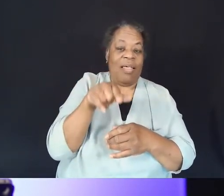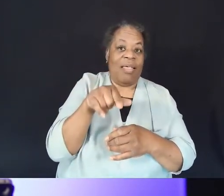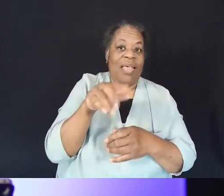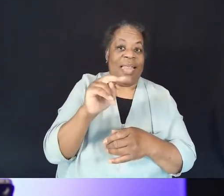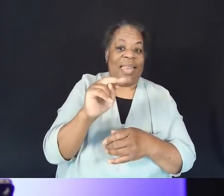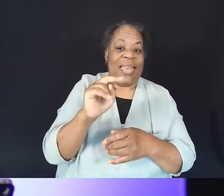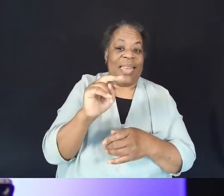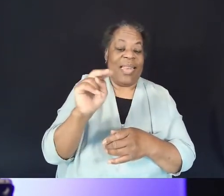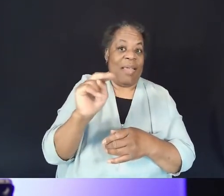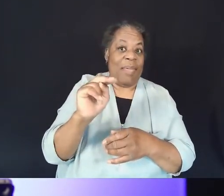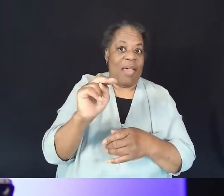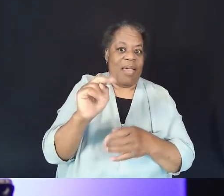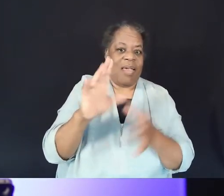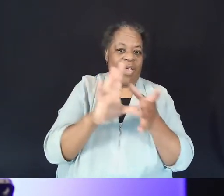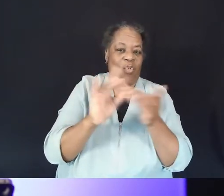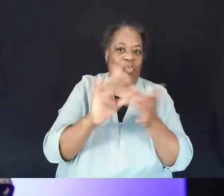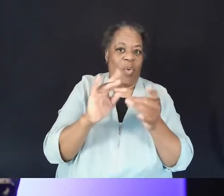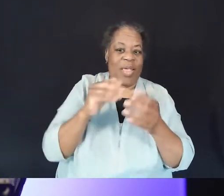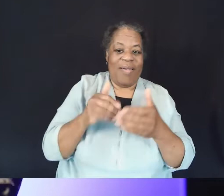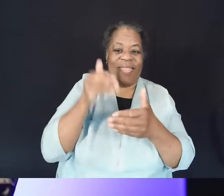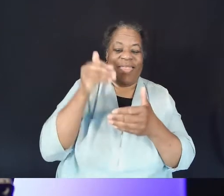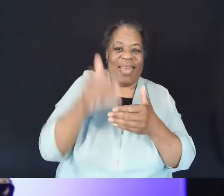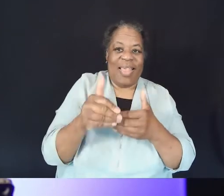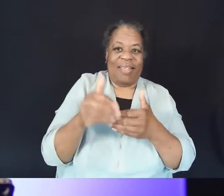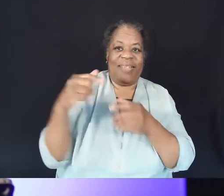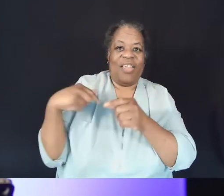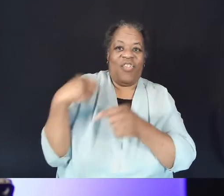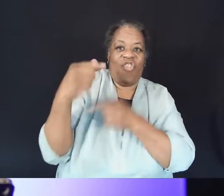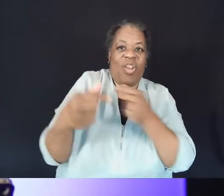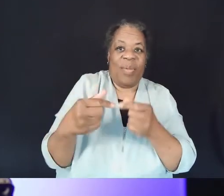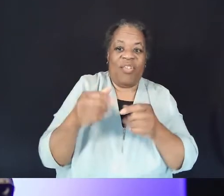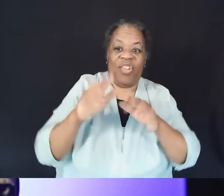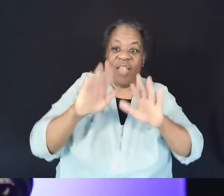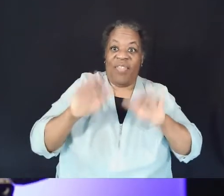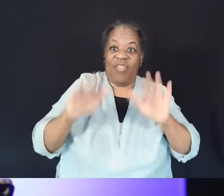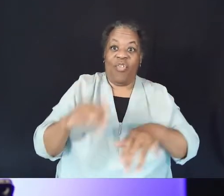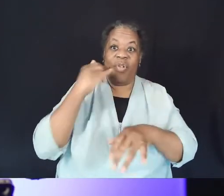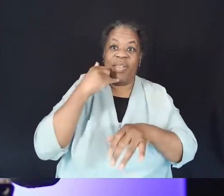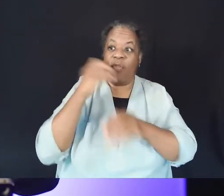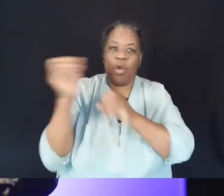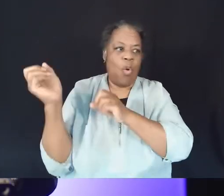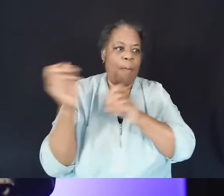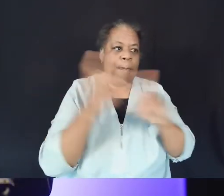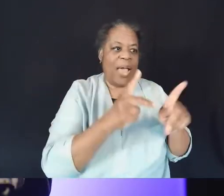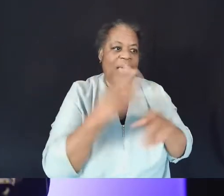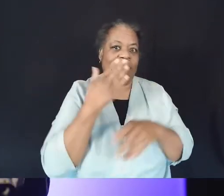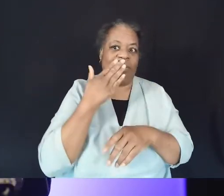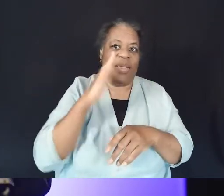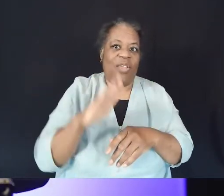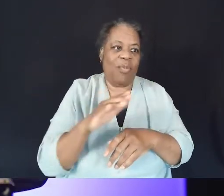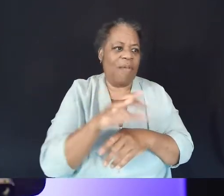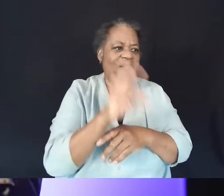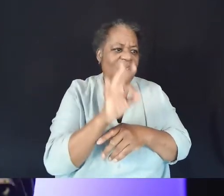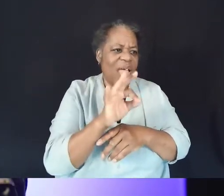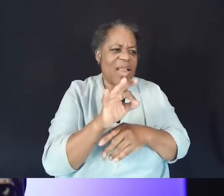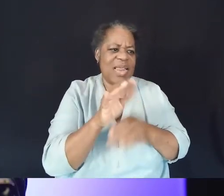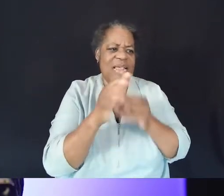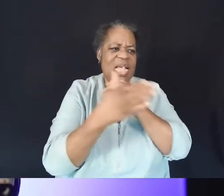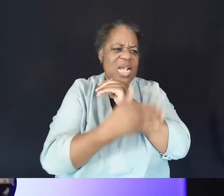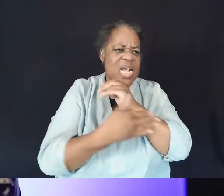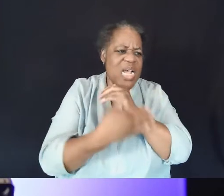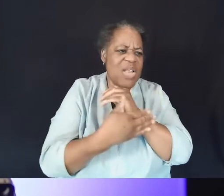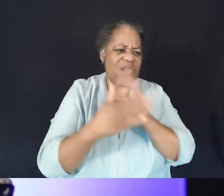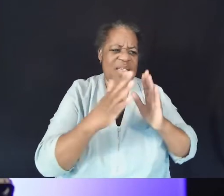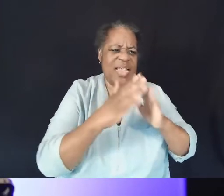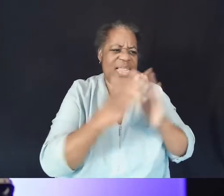next generation of the children of Israel returning home to Jerusalem, finding their beloved country and city in ruins,